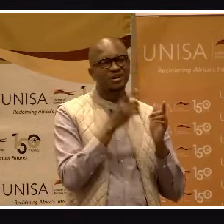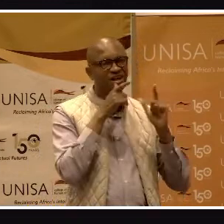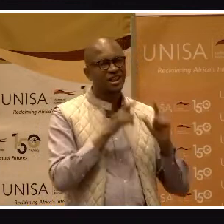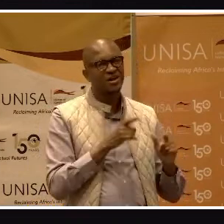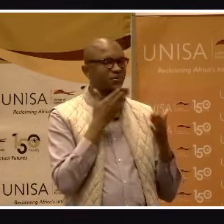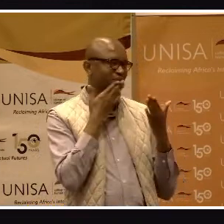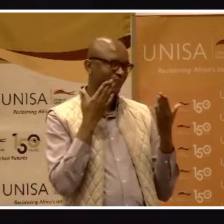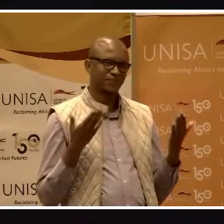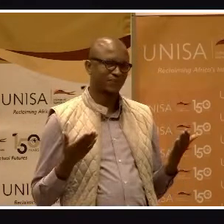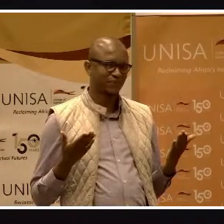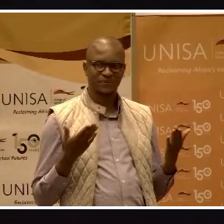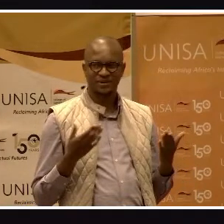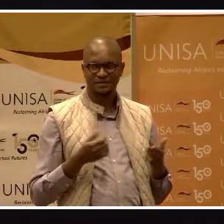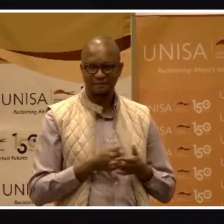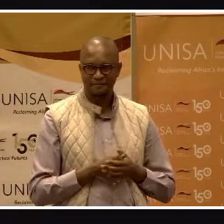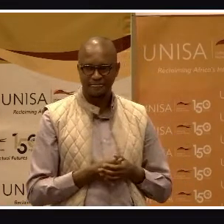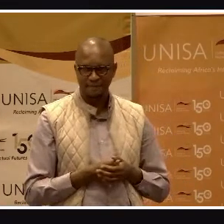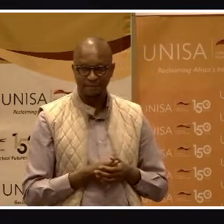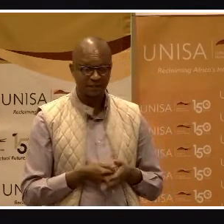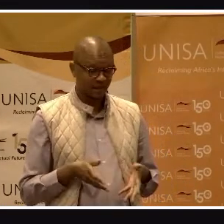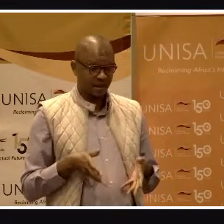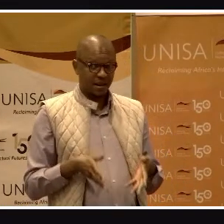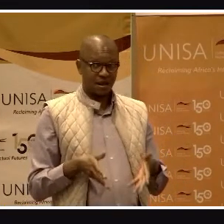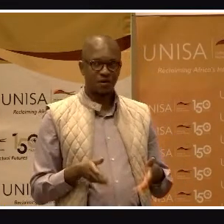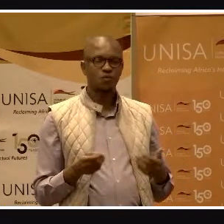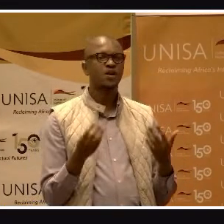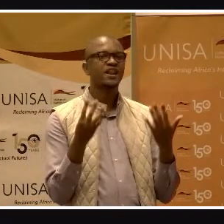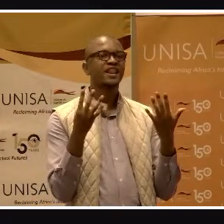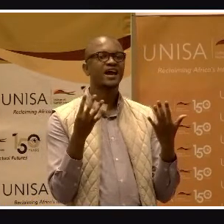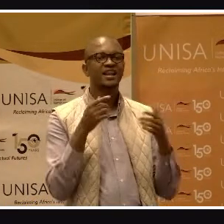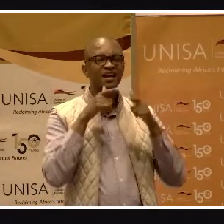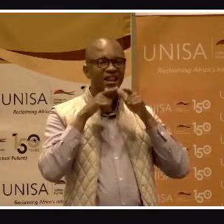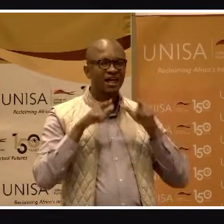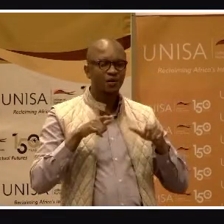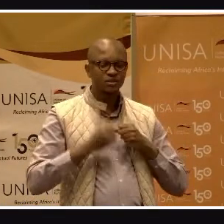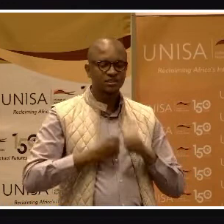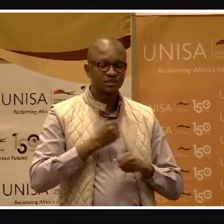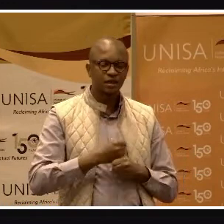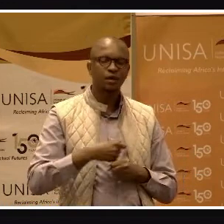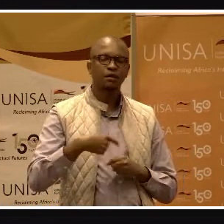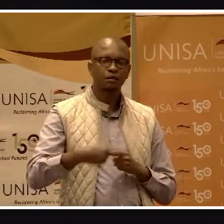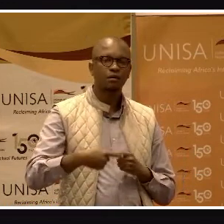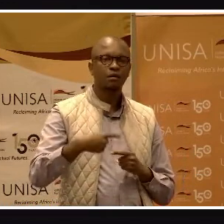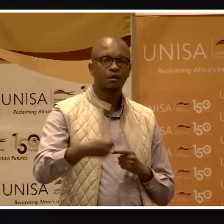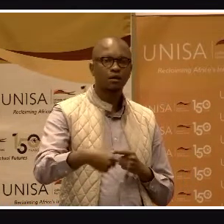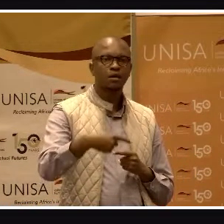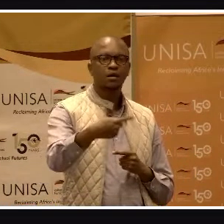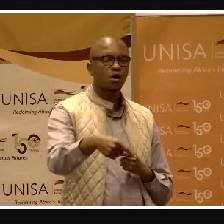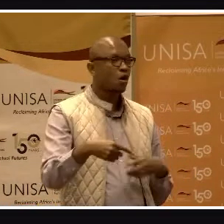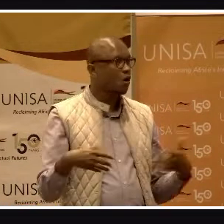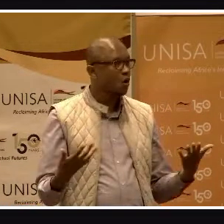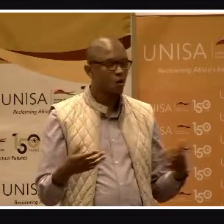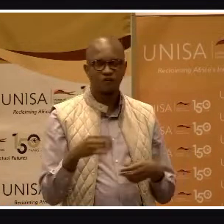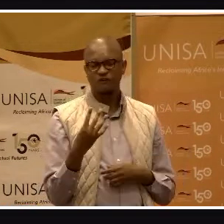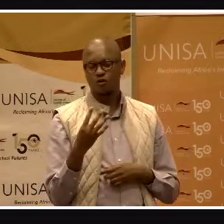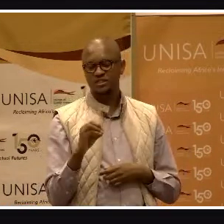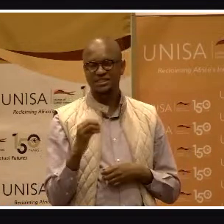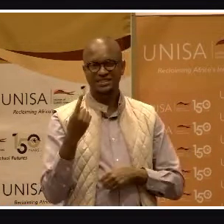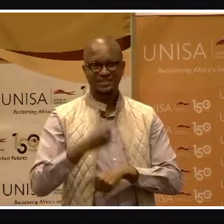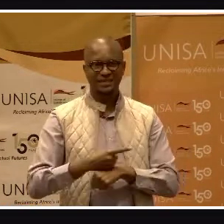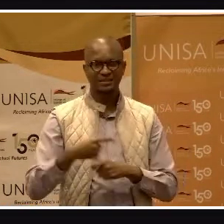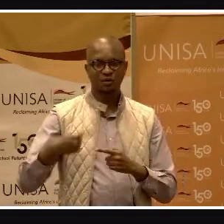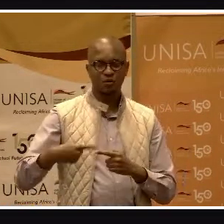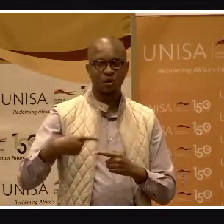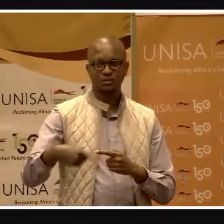doom. And currently, 9 languages every year, on 1 every 40 days, stop being